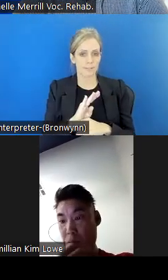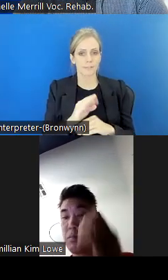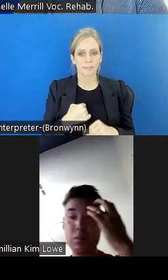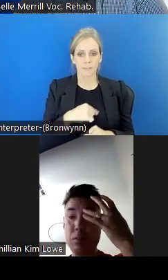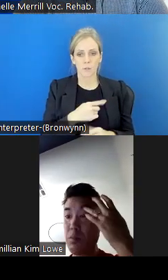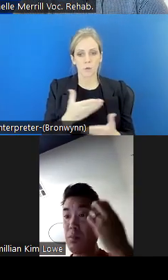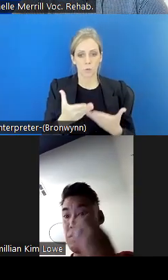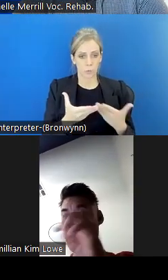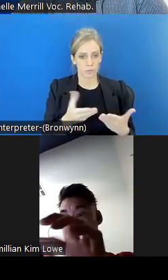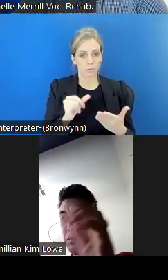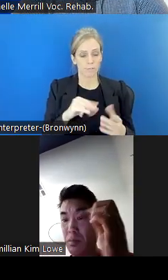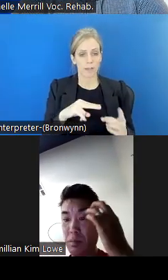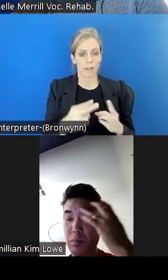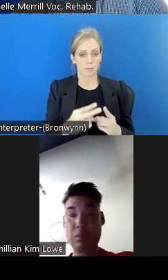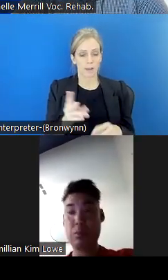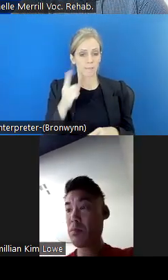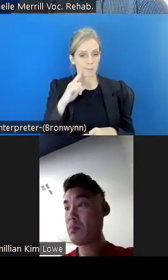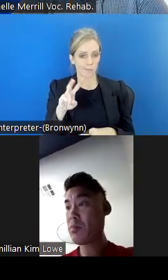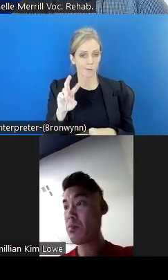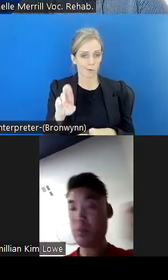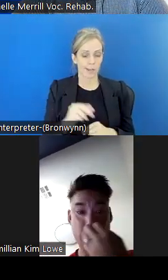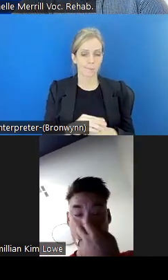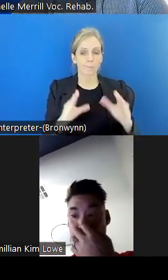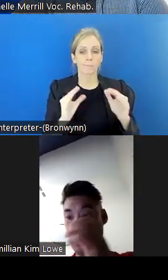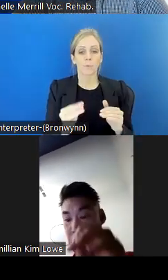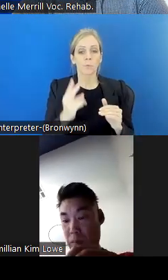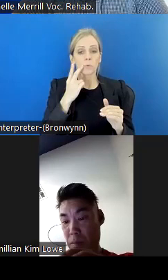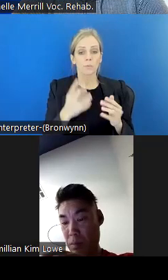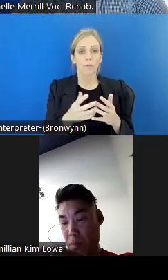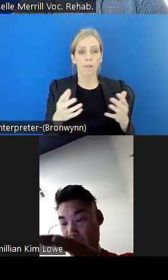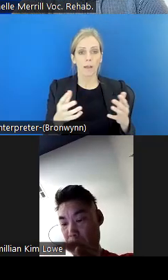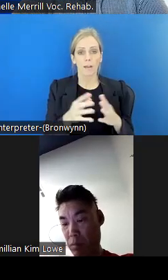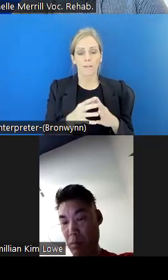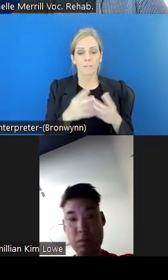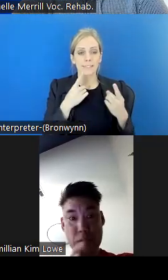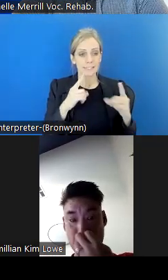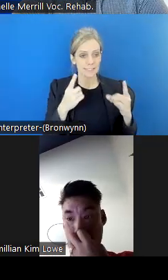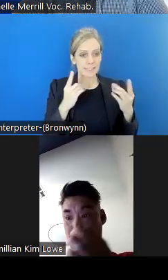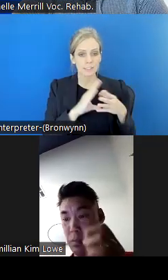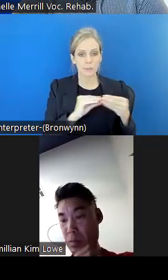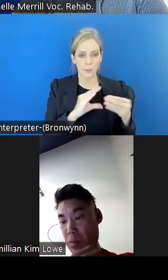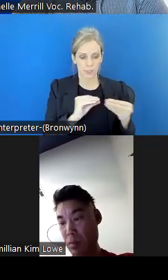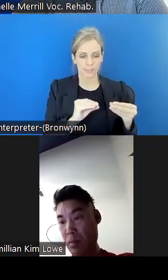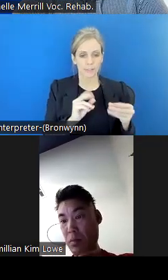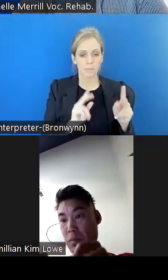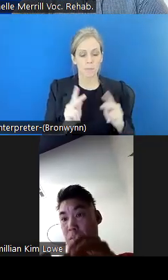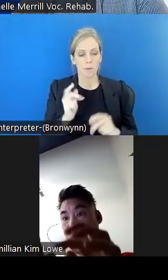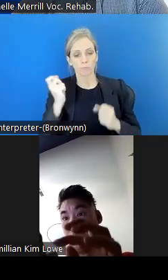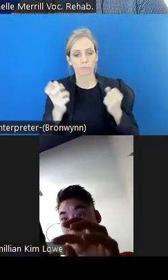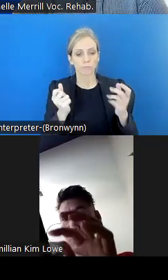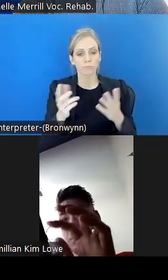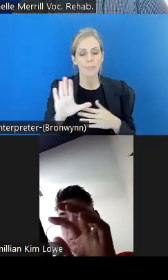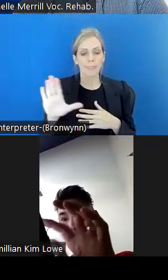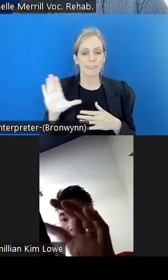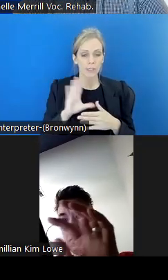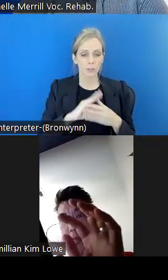Voc Rehab. You'll see also a lot of success stories and people telling their stories